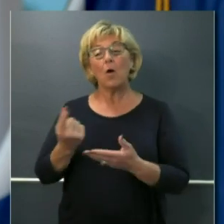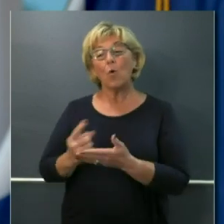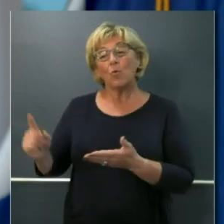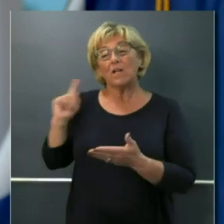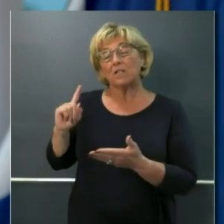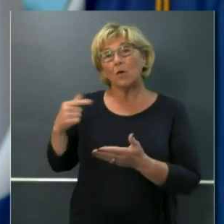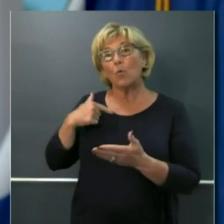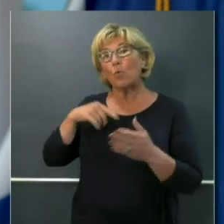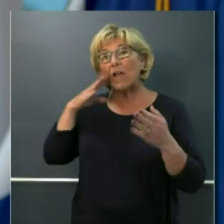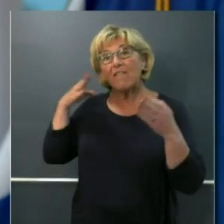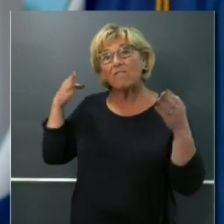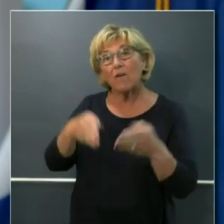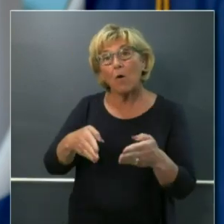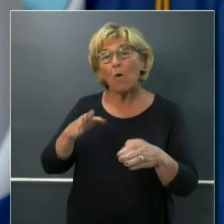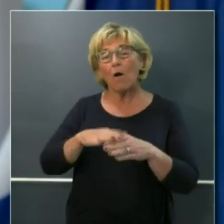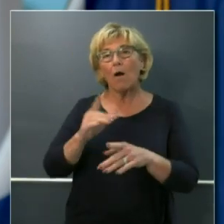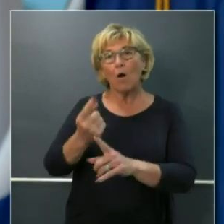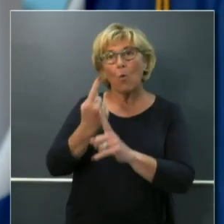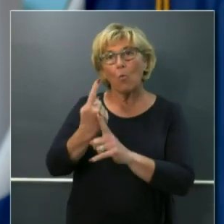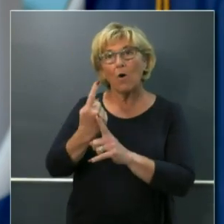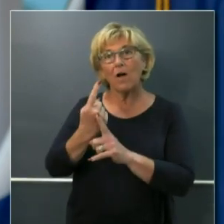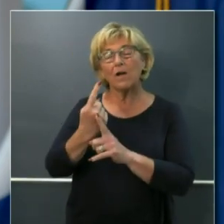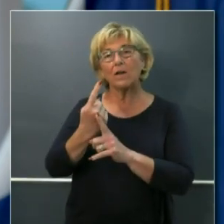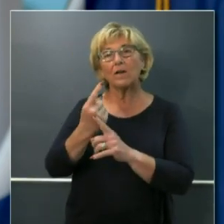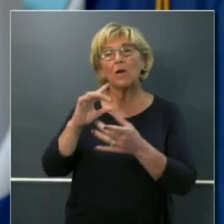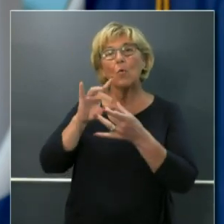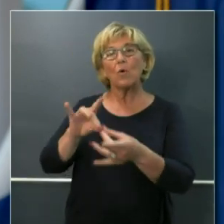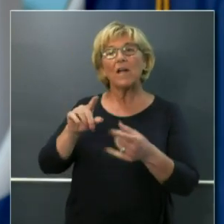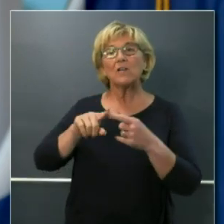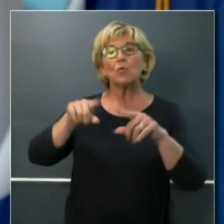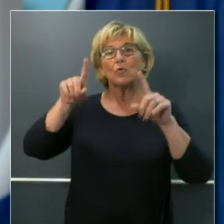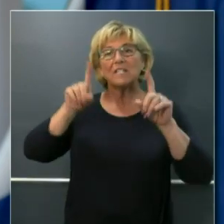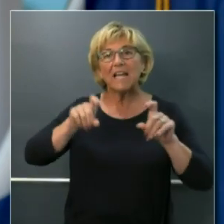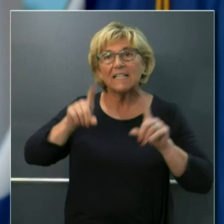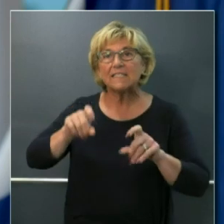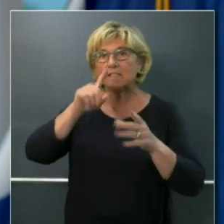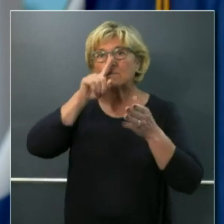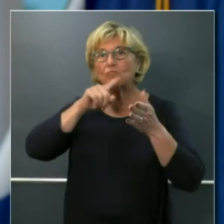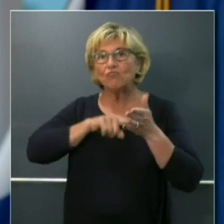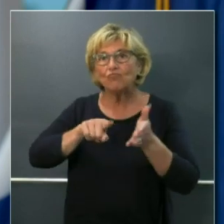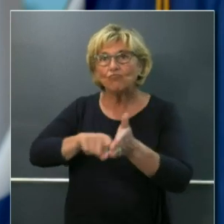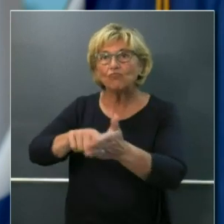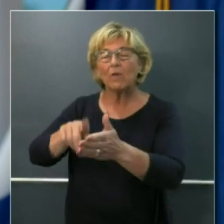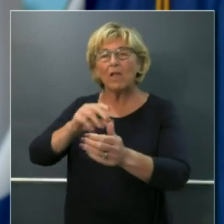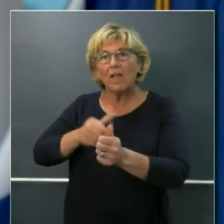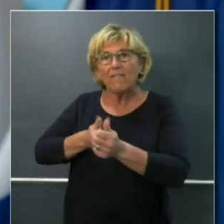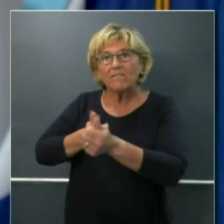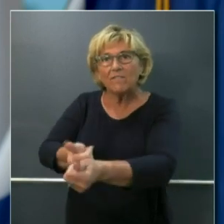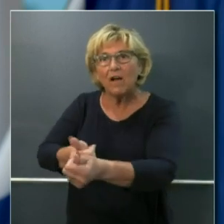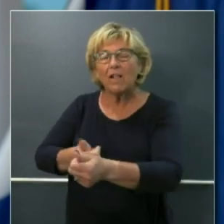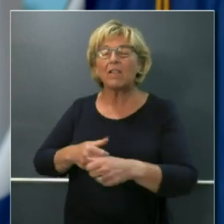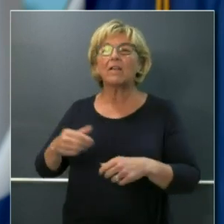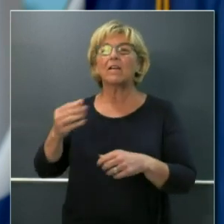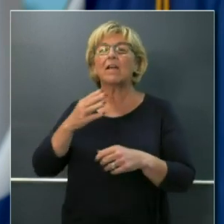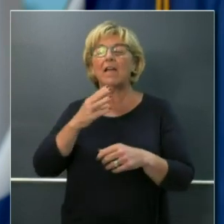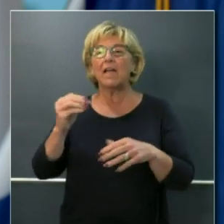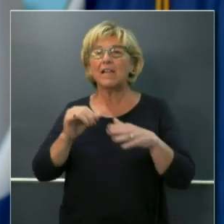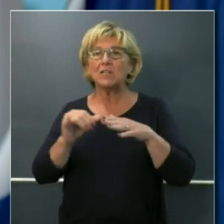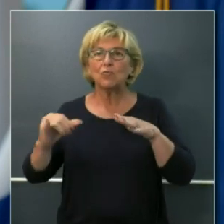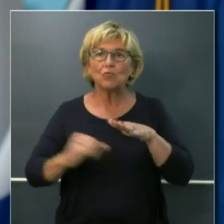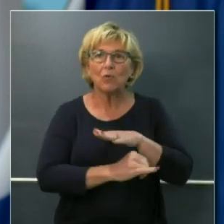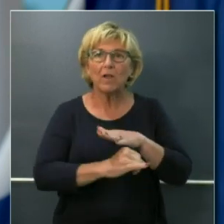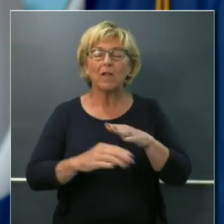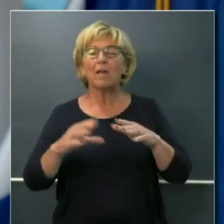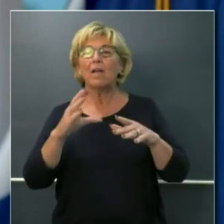deep dive on one particular indicator around testing and tracing, tracking, issues of isolation and quarantine.